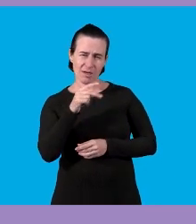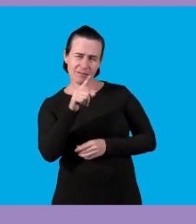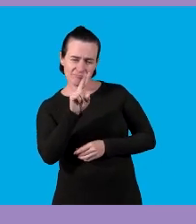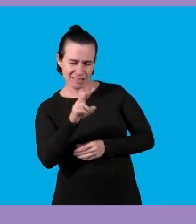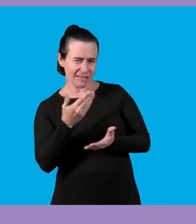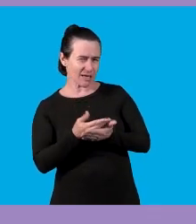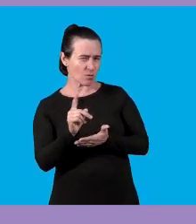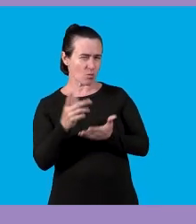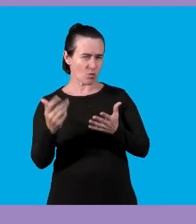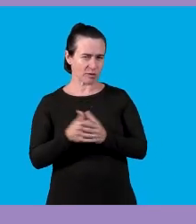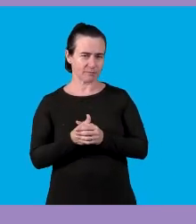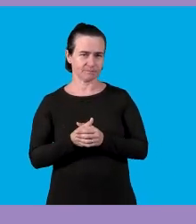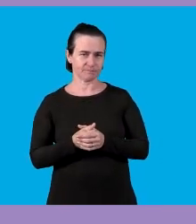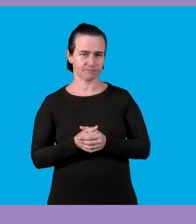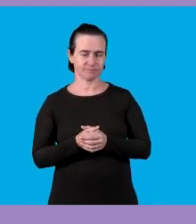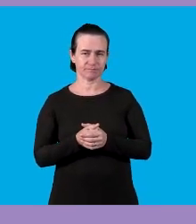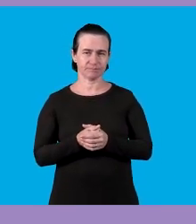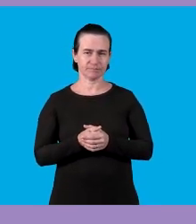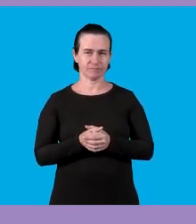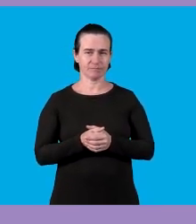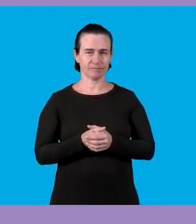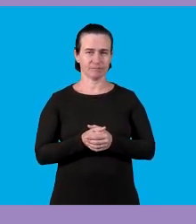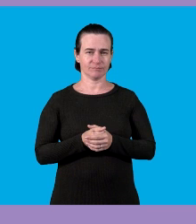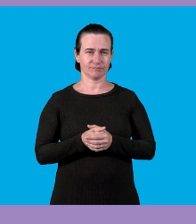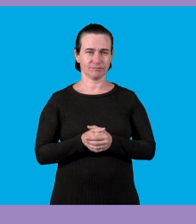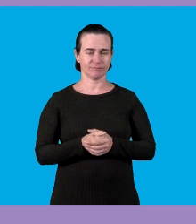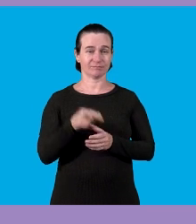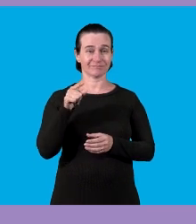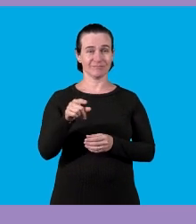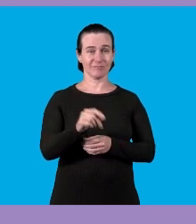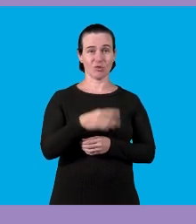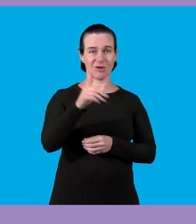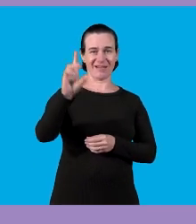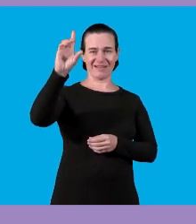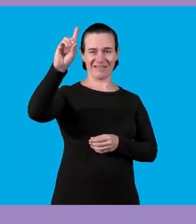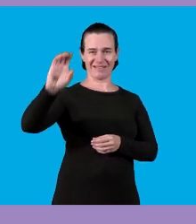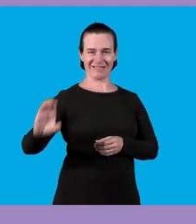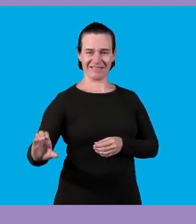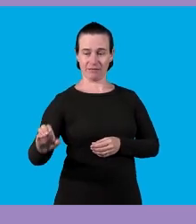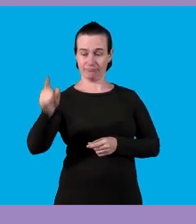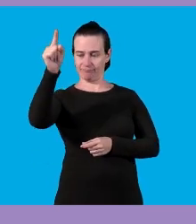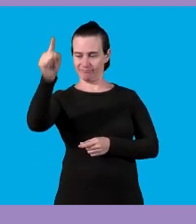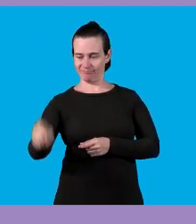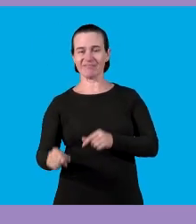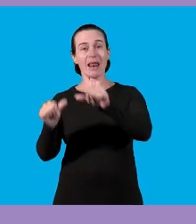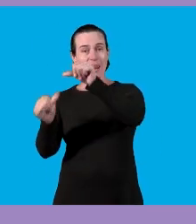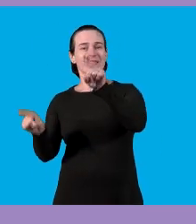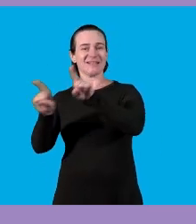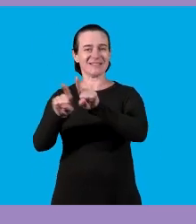What do we notice about those 2 triangles? Is that already there is a side DC that is equal to